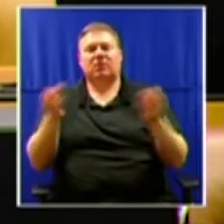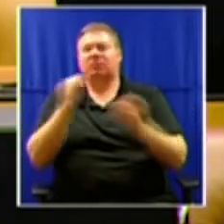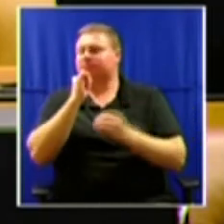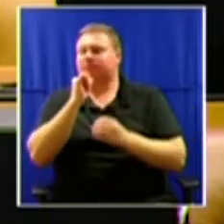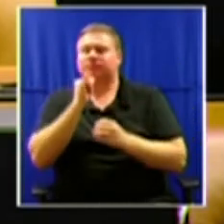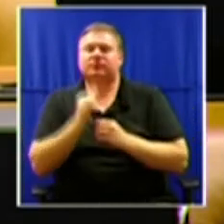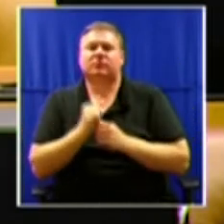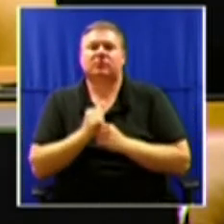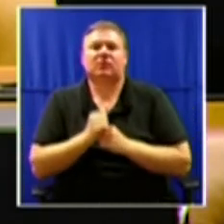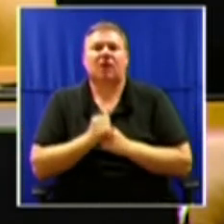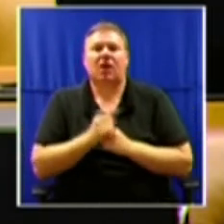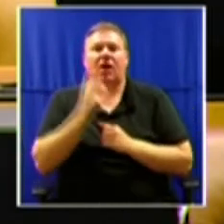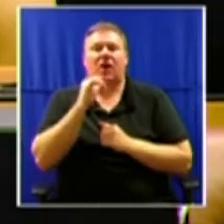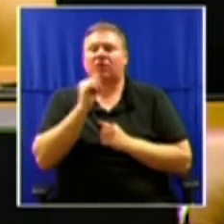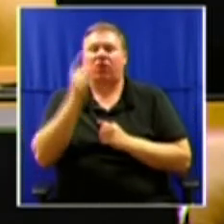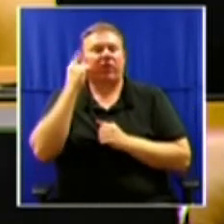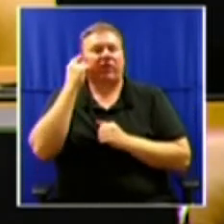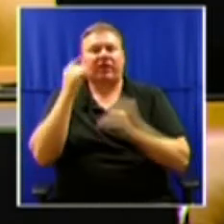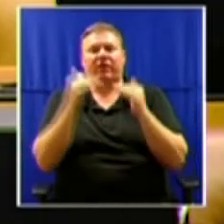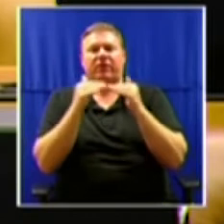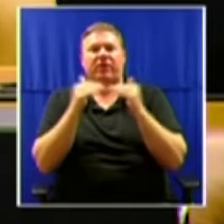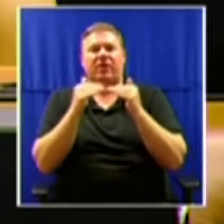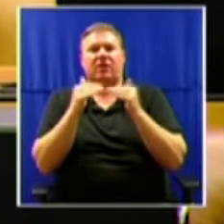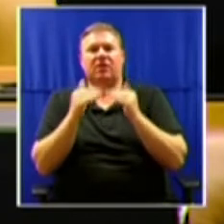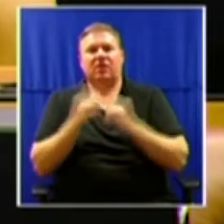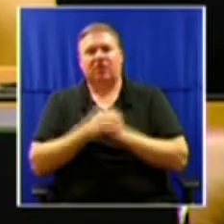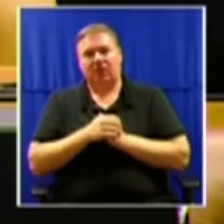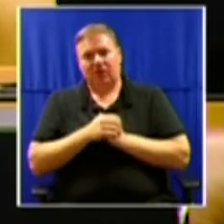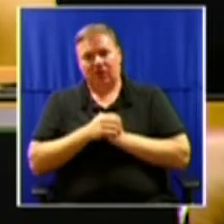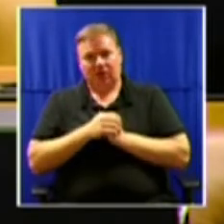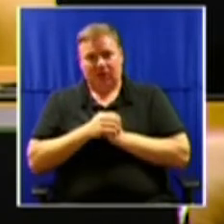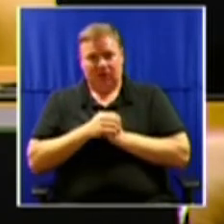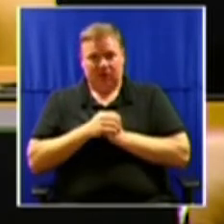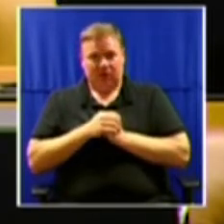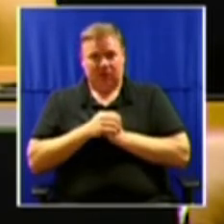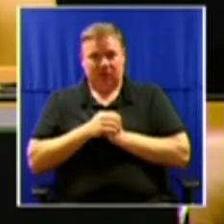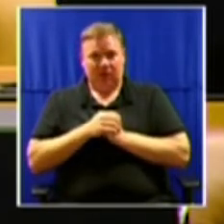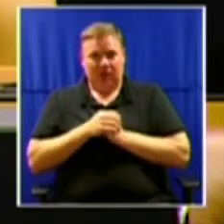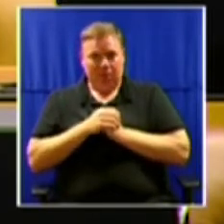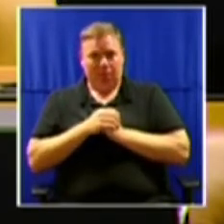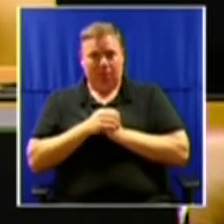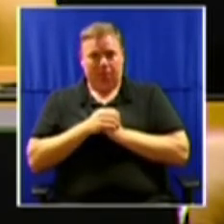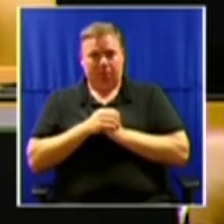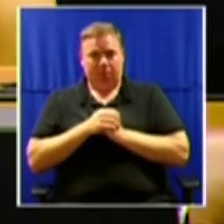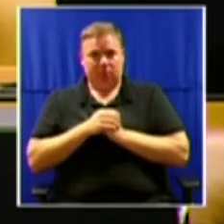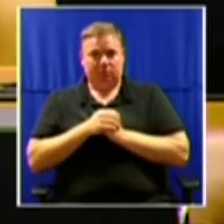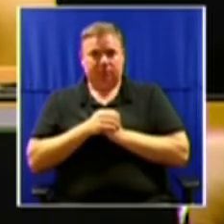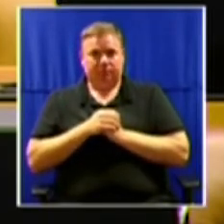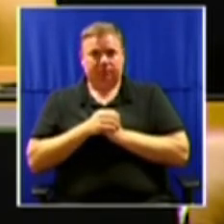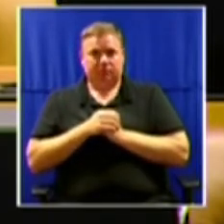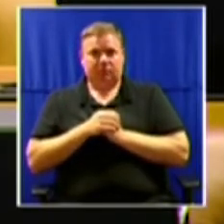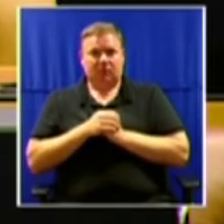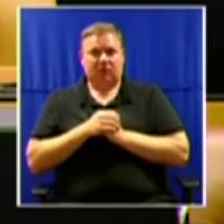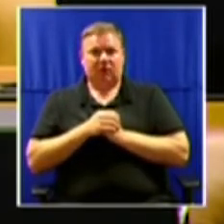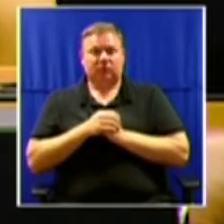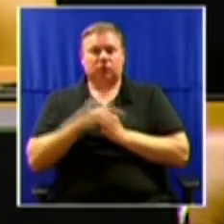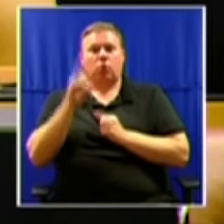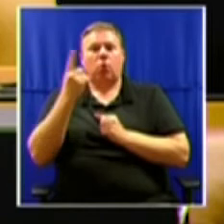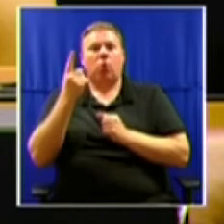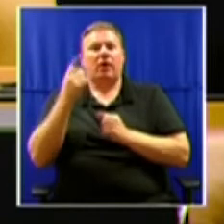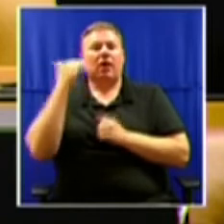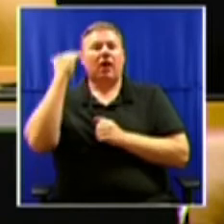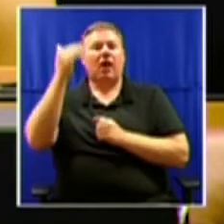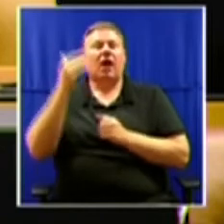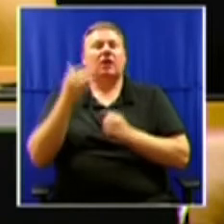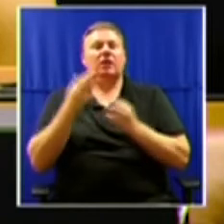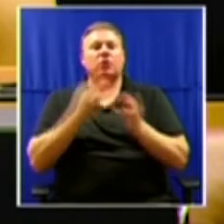resourced, I don't think that is very sexual. One of the highly resourced stations is